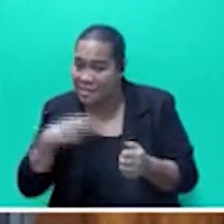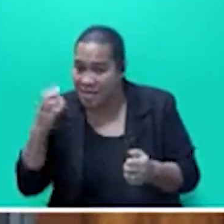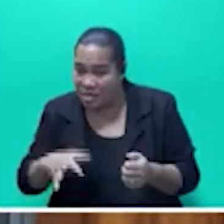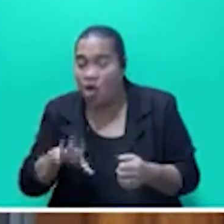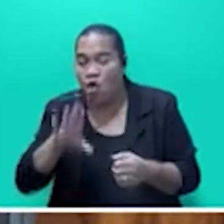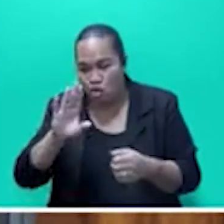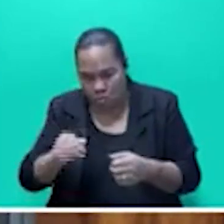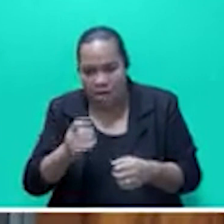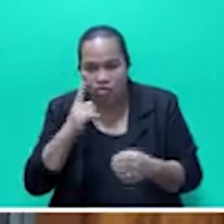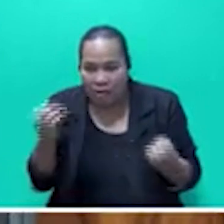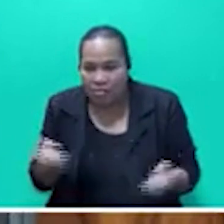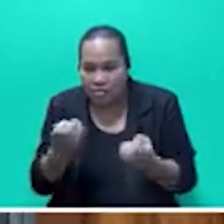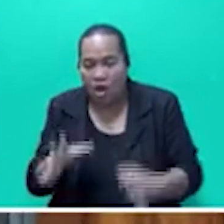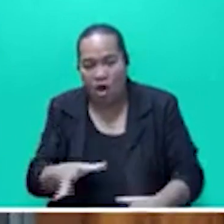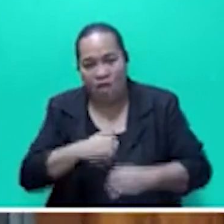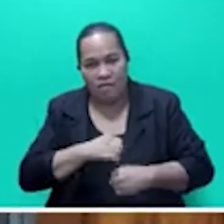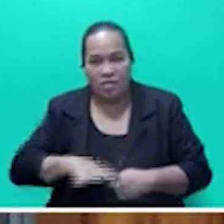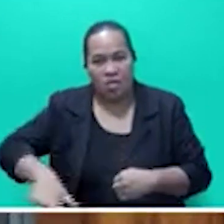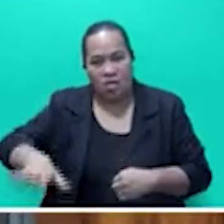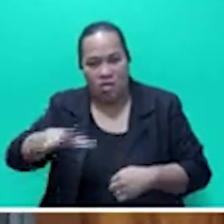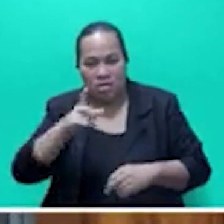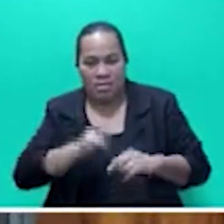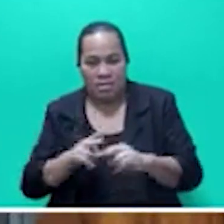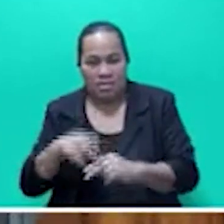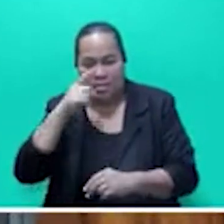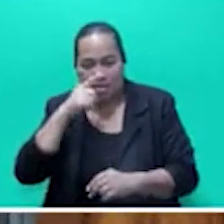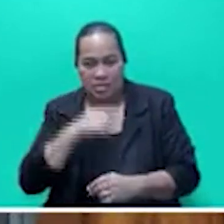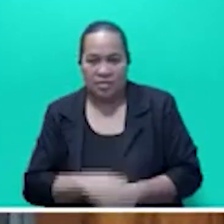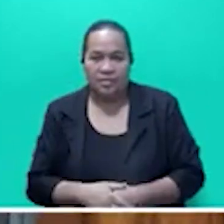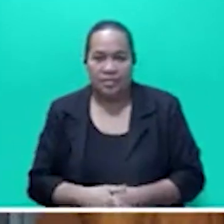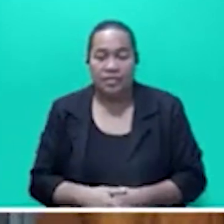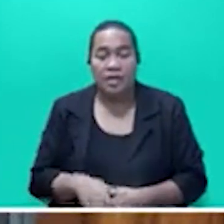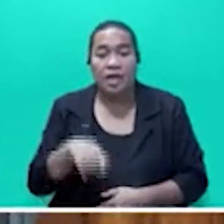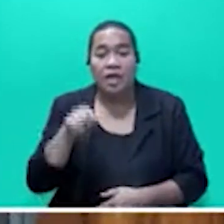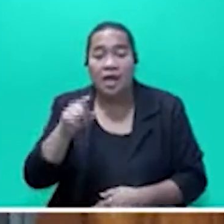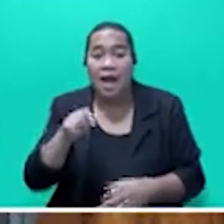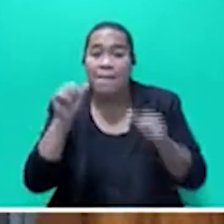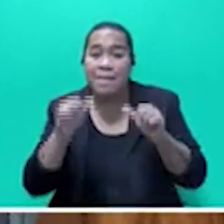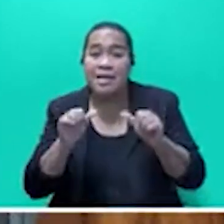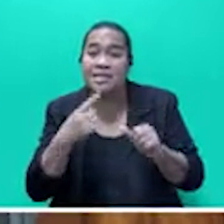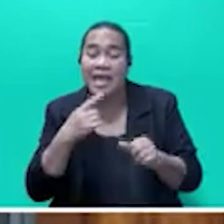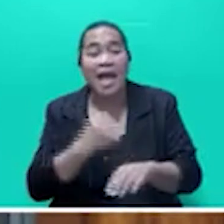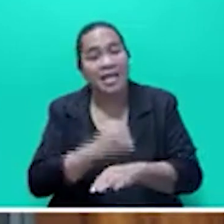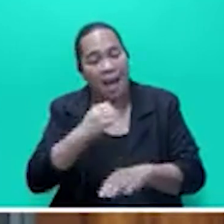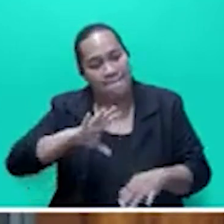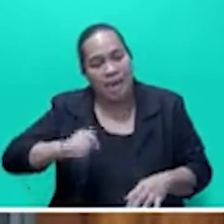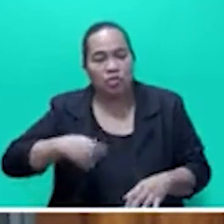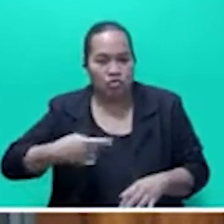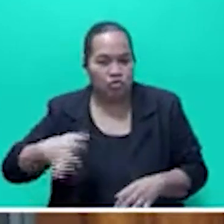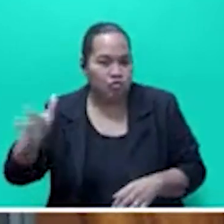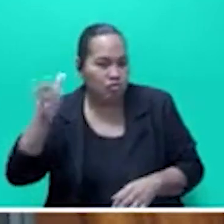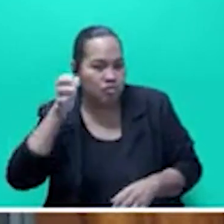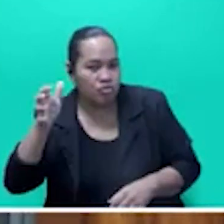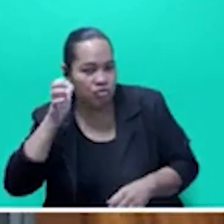initiate confidence in Fijians. Honourable Speaker, His Excellency also said the government must continue to adhere to the